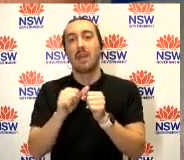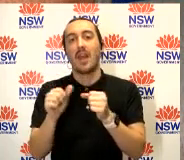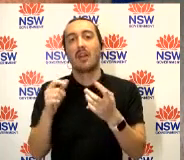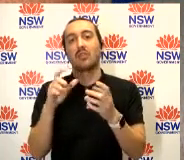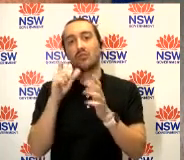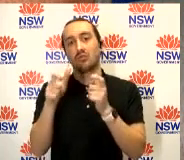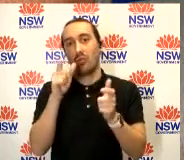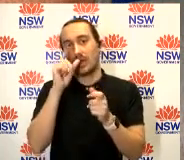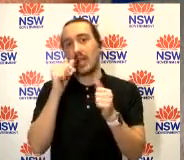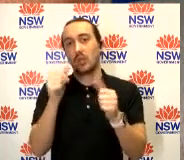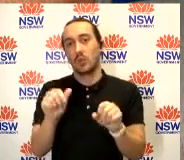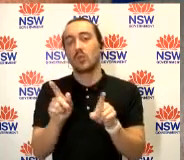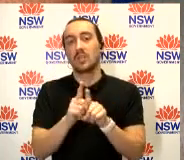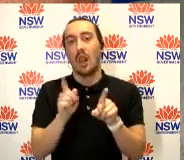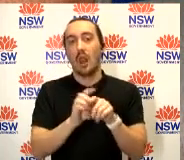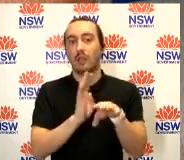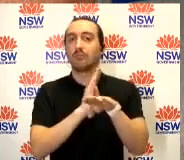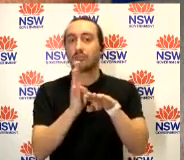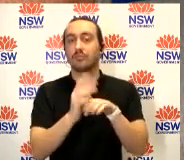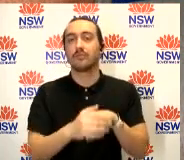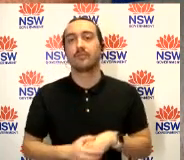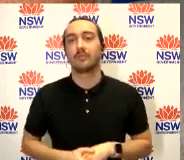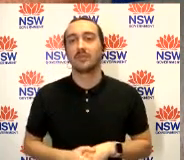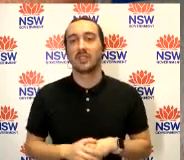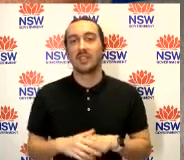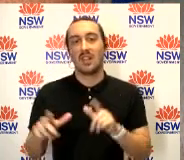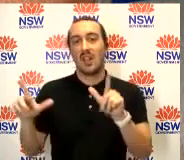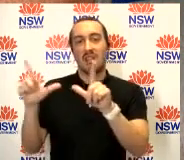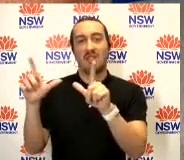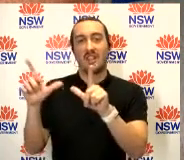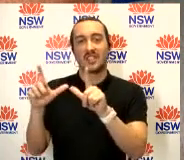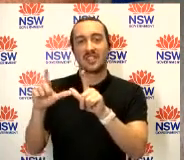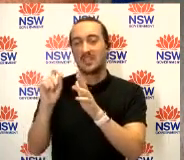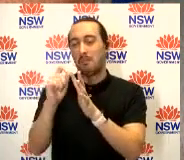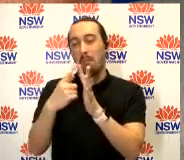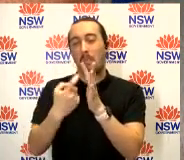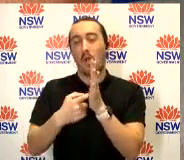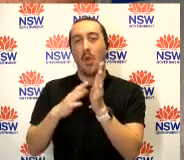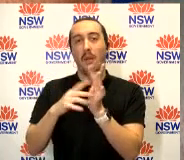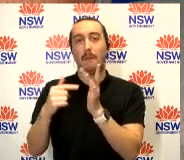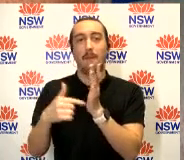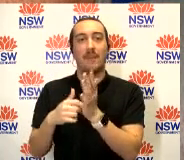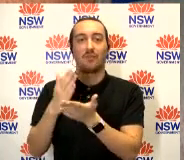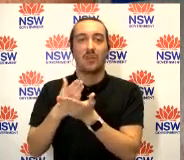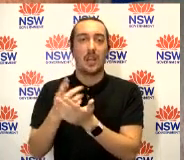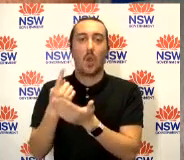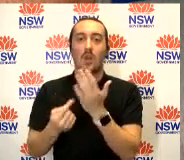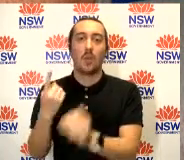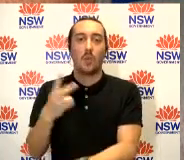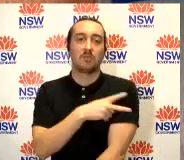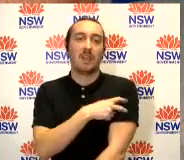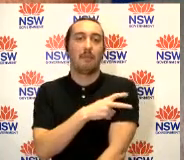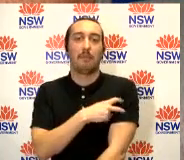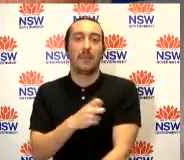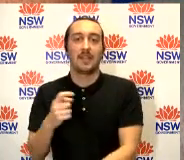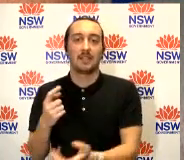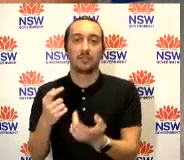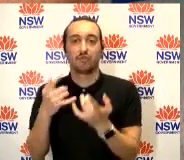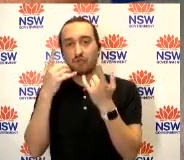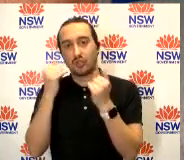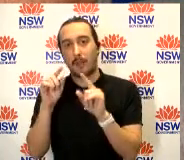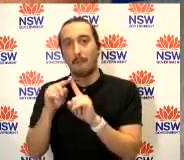is just going to be an administrative checkpoint along the way. I think we've got more issues to make sure that we actually get